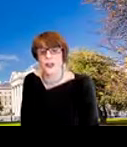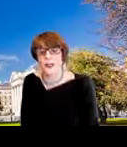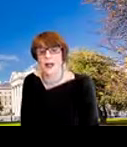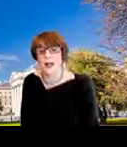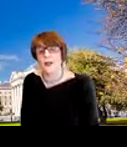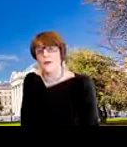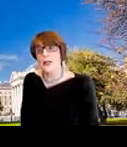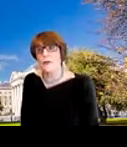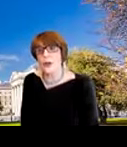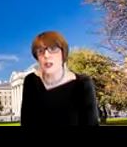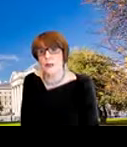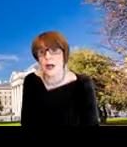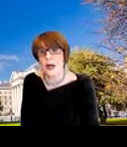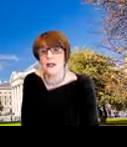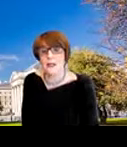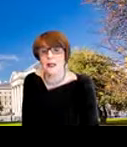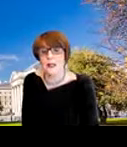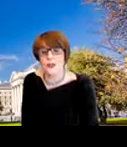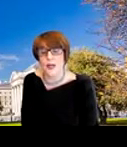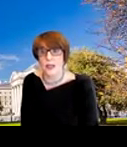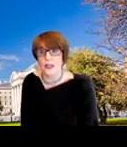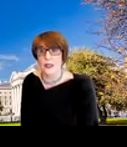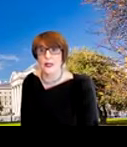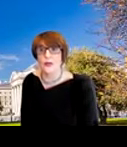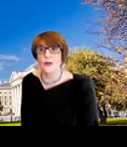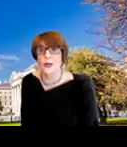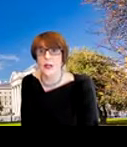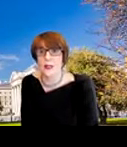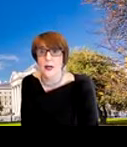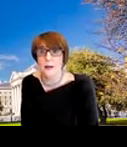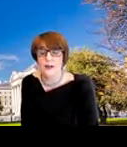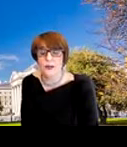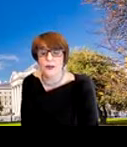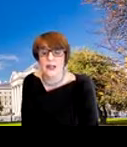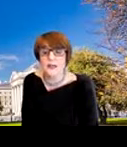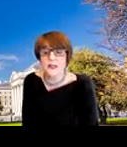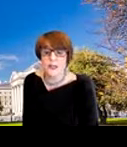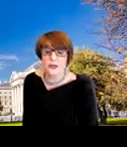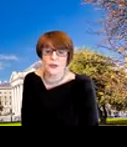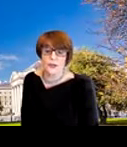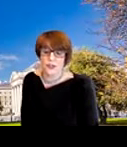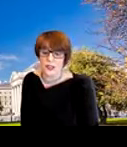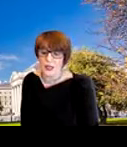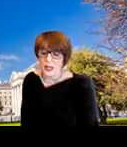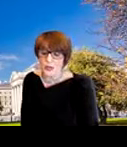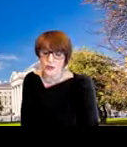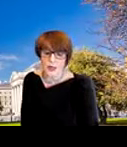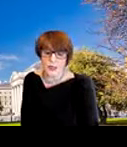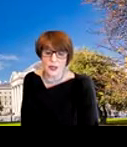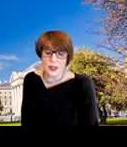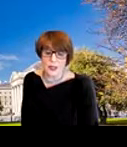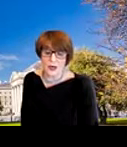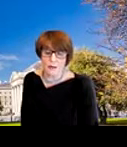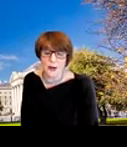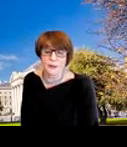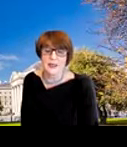first study and really working with colleagues internationally. And I know our colleague, Professor Chris Hatton, is here with us today to try to